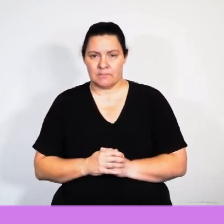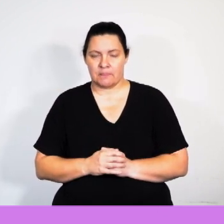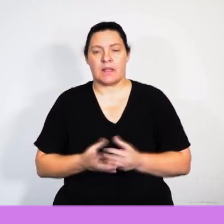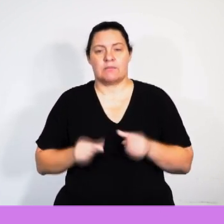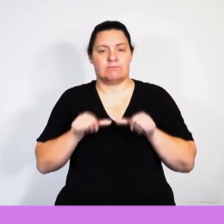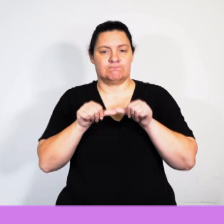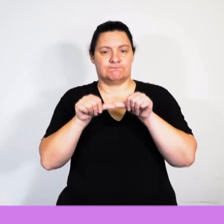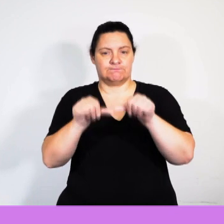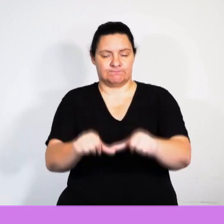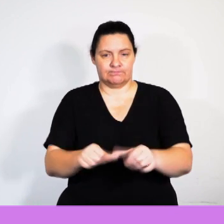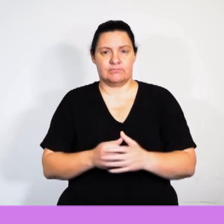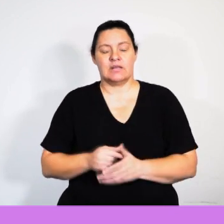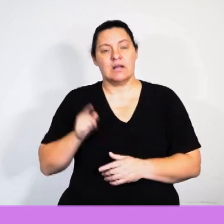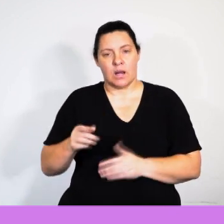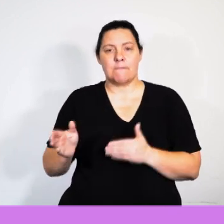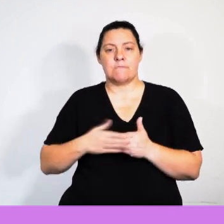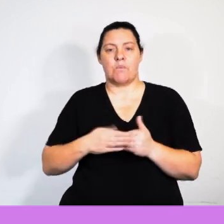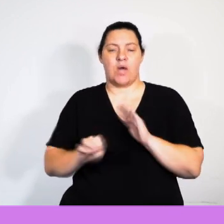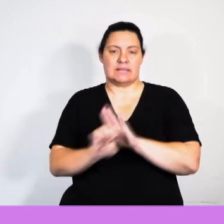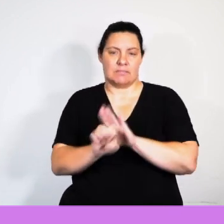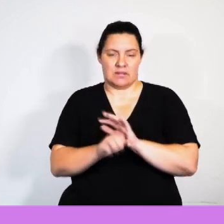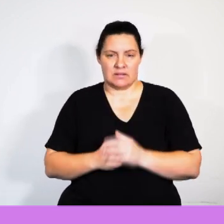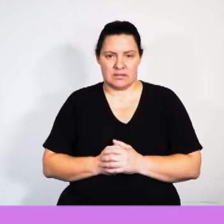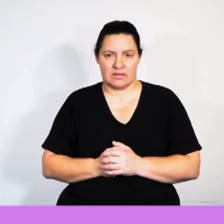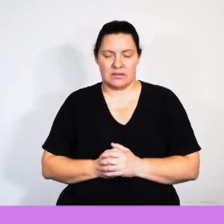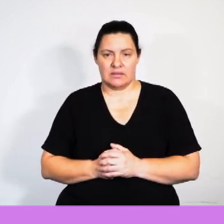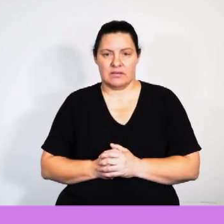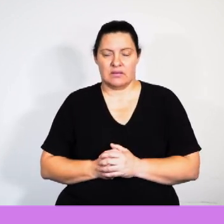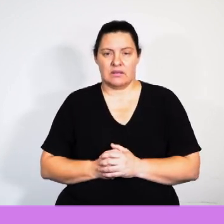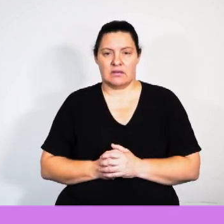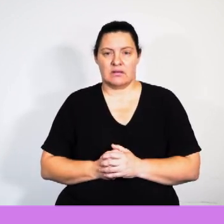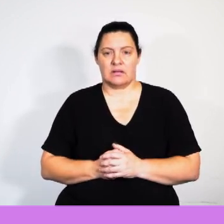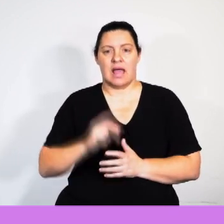centimeters. Let's carry on. Here is another example.